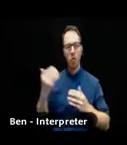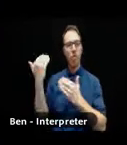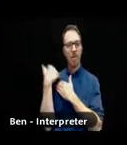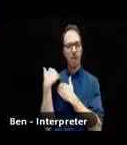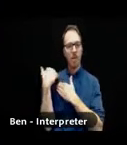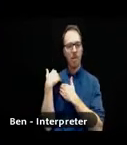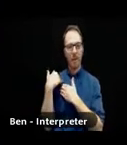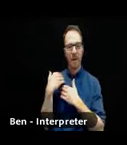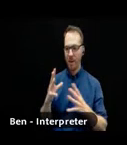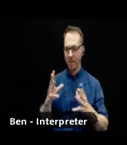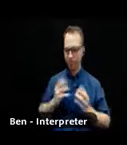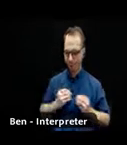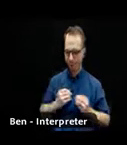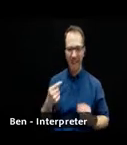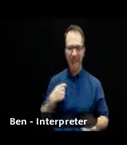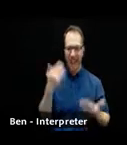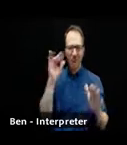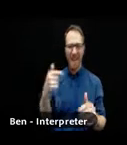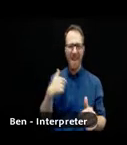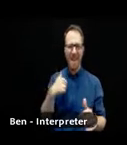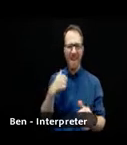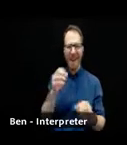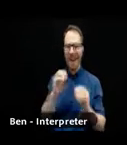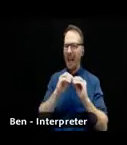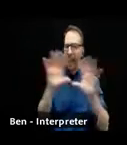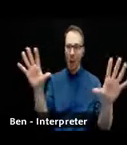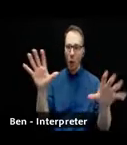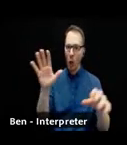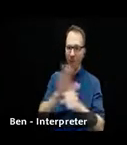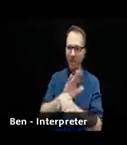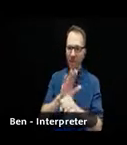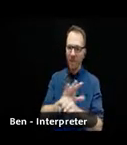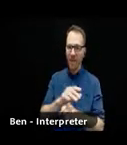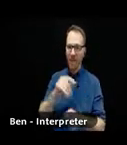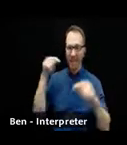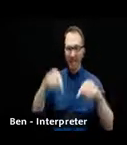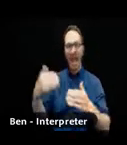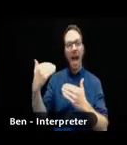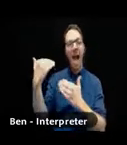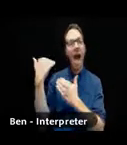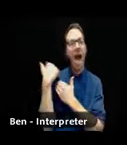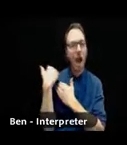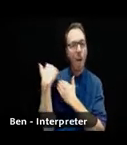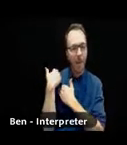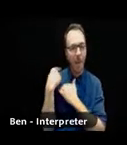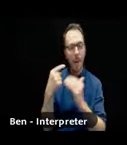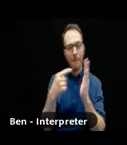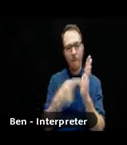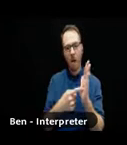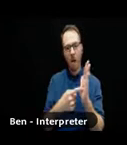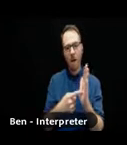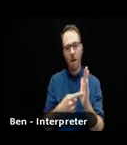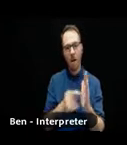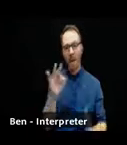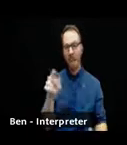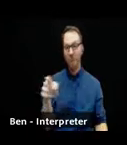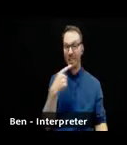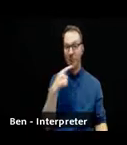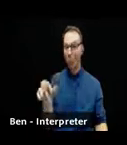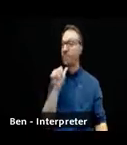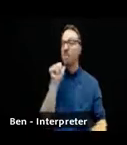We don't, I don't know if I spelled this out enough, right? This is an accountability model. So if you said you didn't do it,